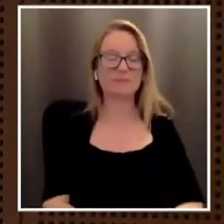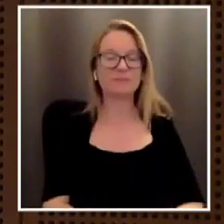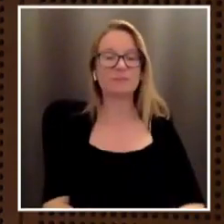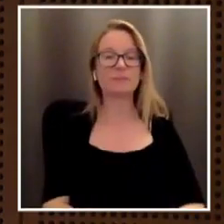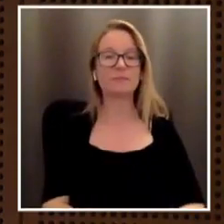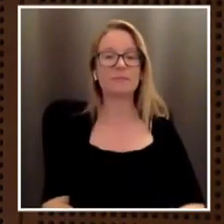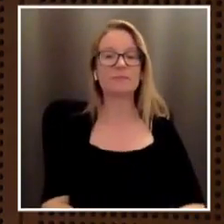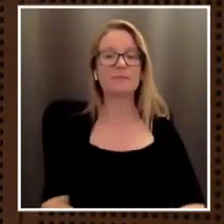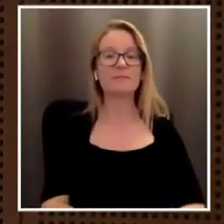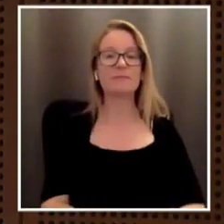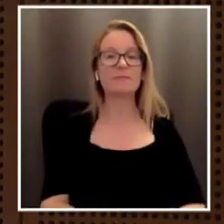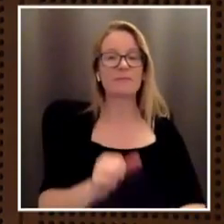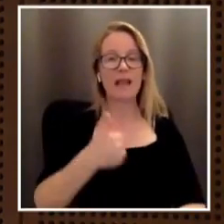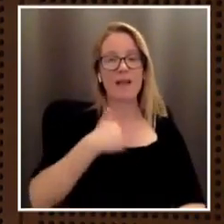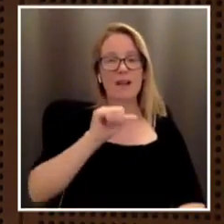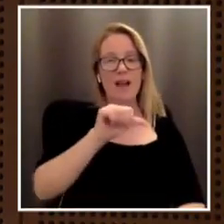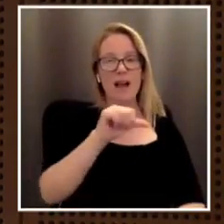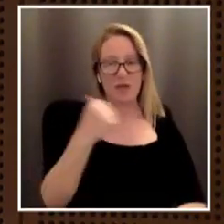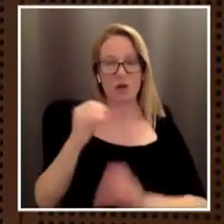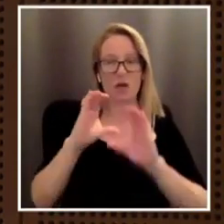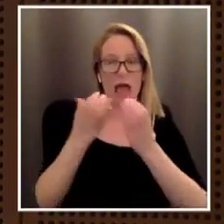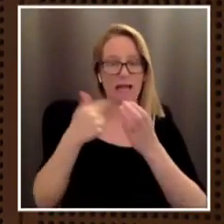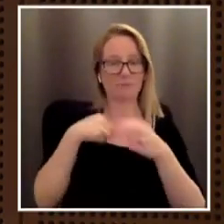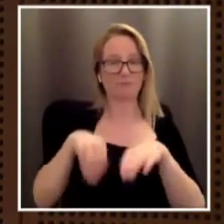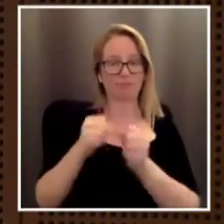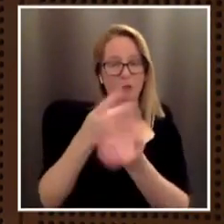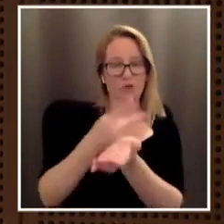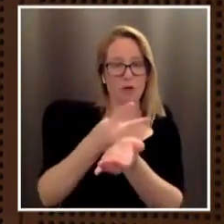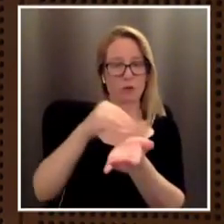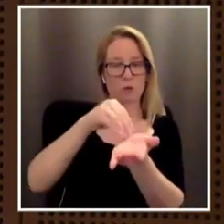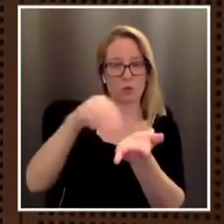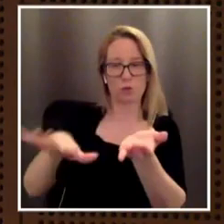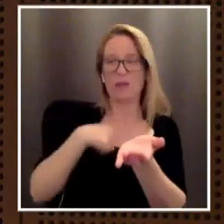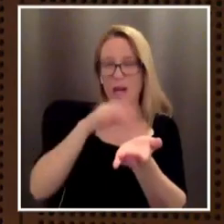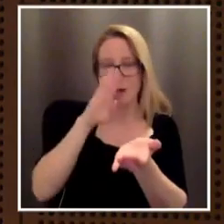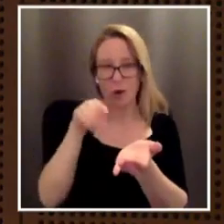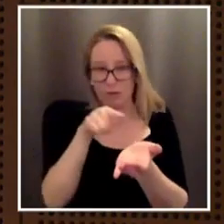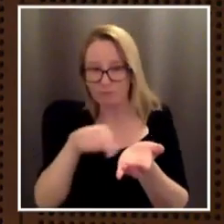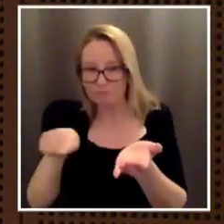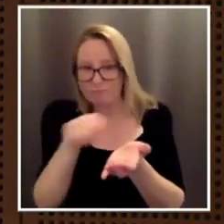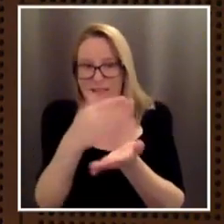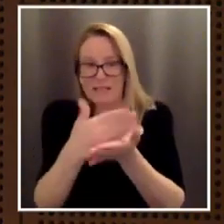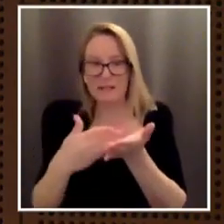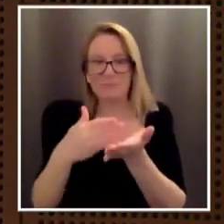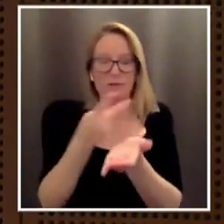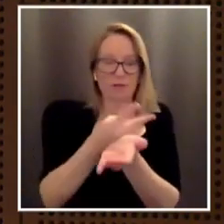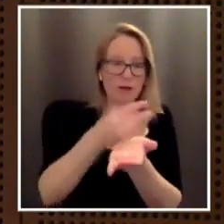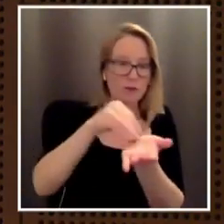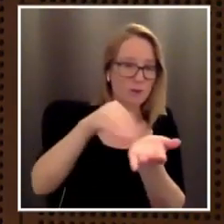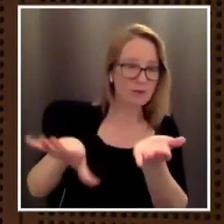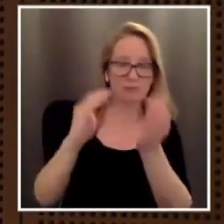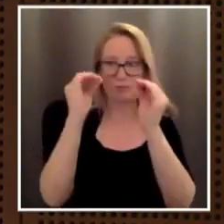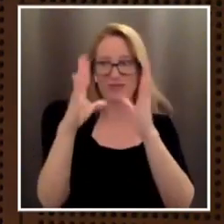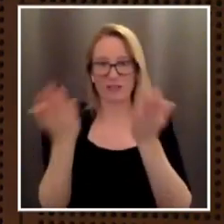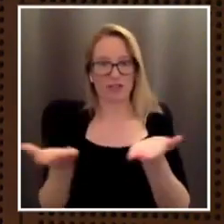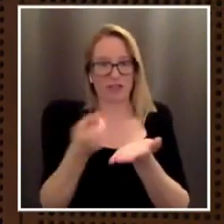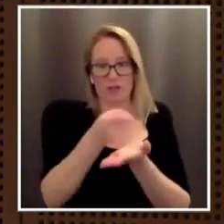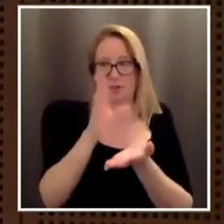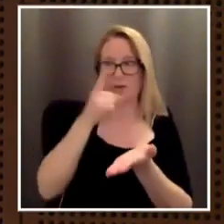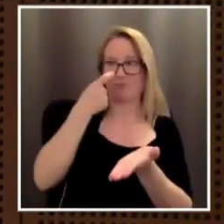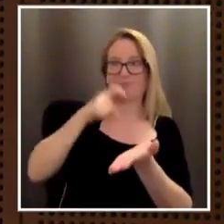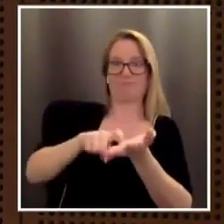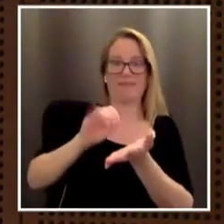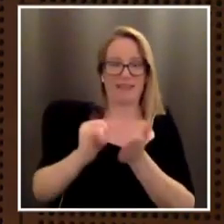I had another class as a grad student, and I know that there are grad students and professors in this room who will recognize this kind